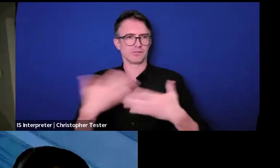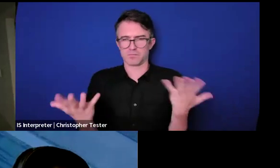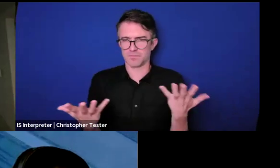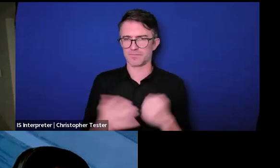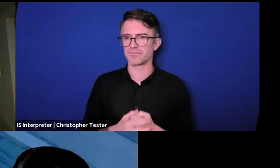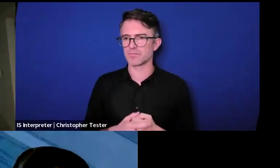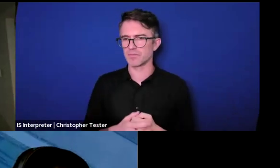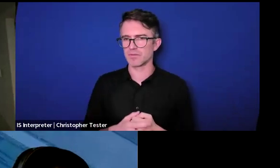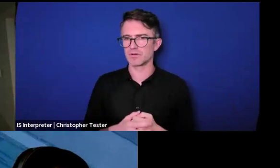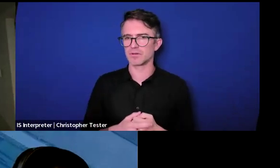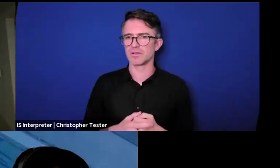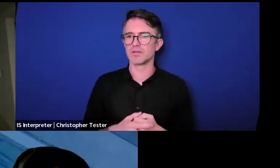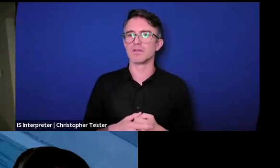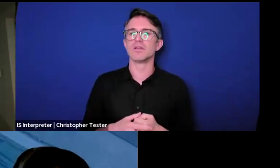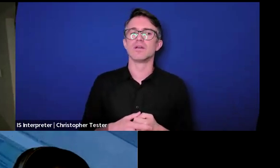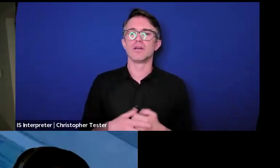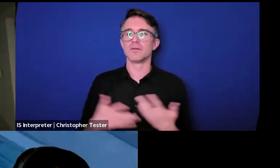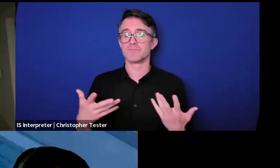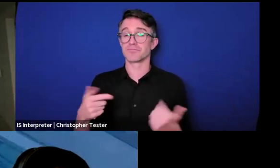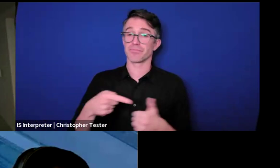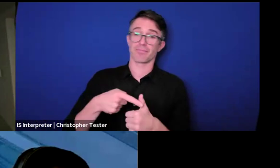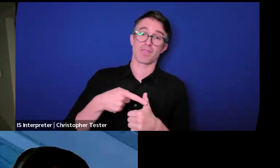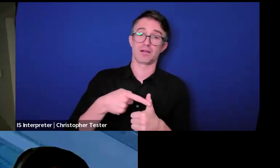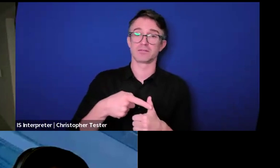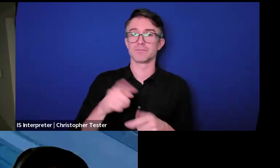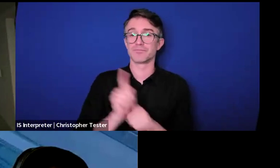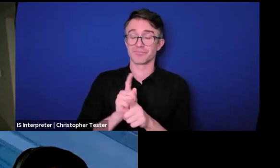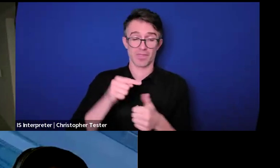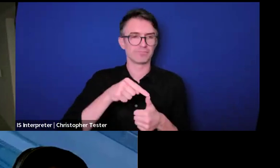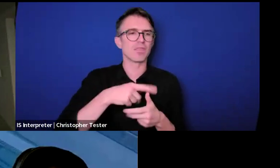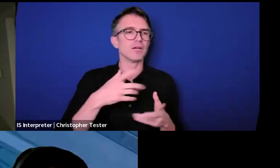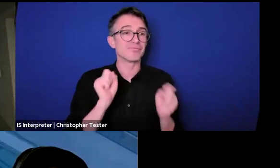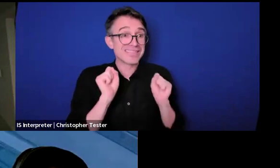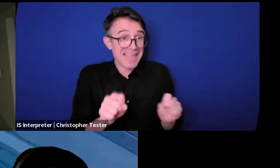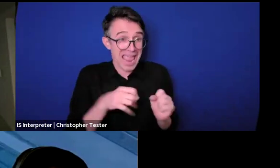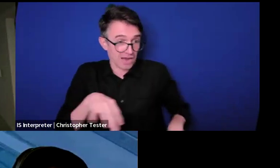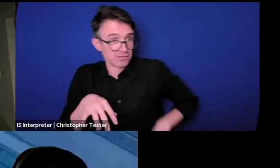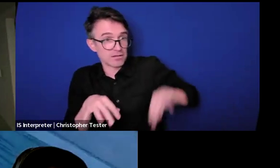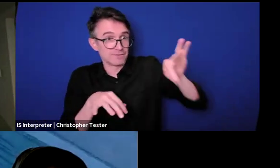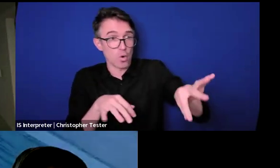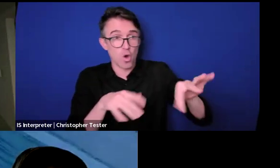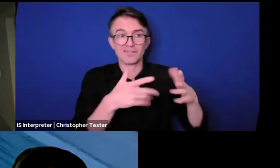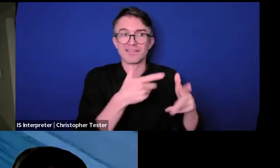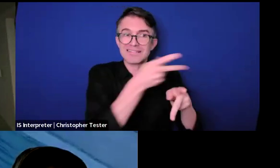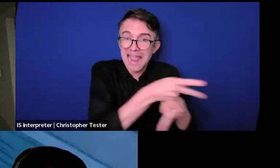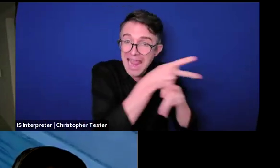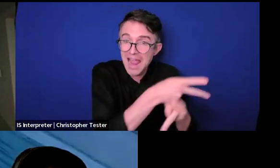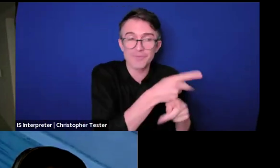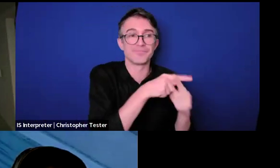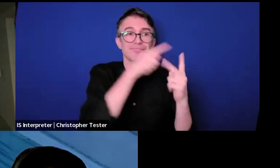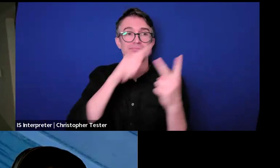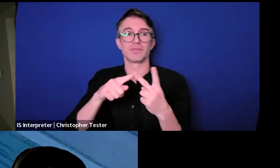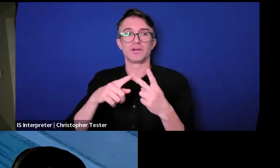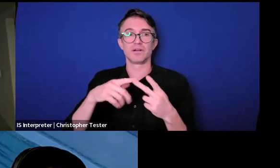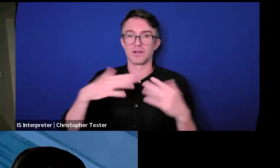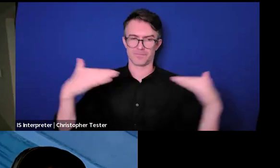and affordable care and support system or services grow, stakeholders' landscape also expands with that.